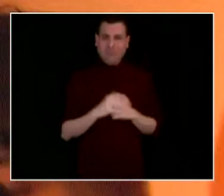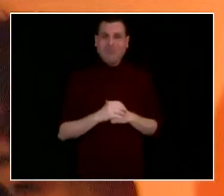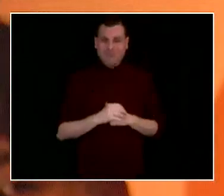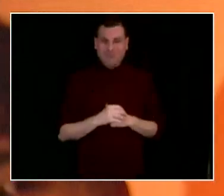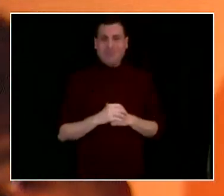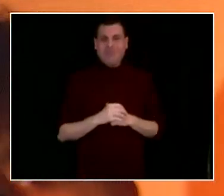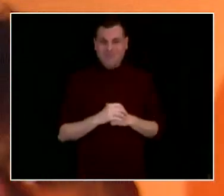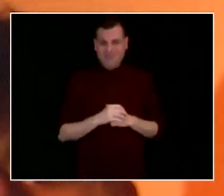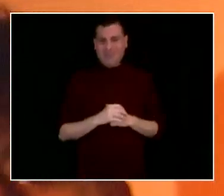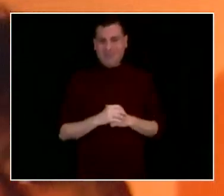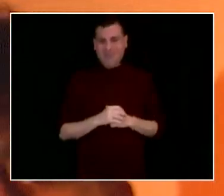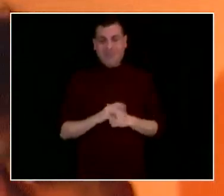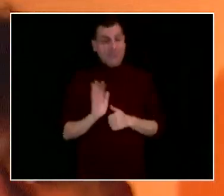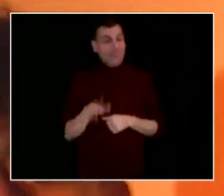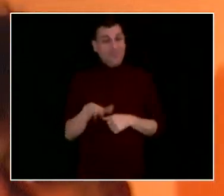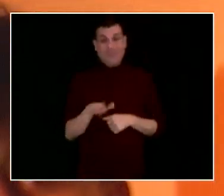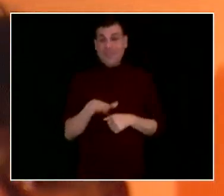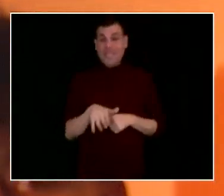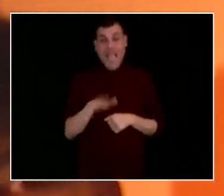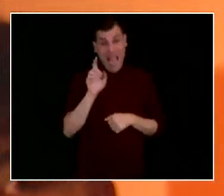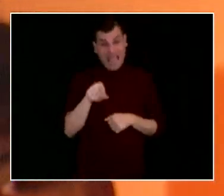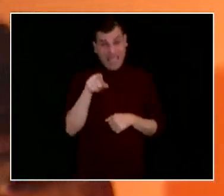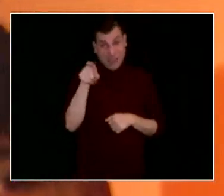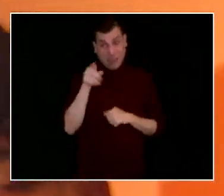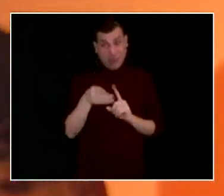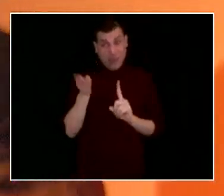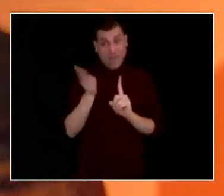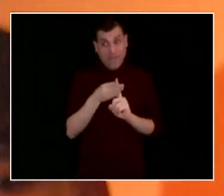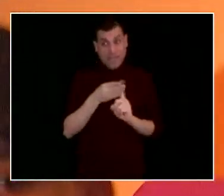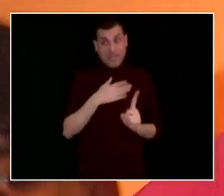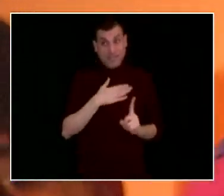I need you to convince Jordan I need some grandchildren, okay?